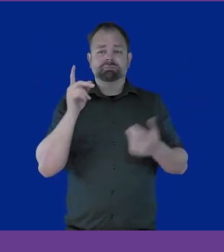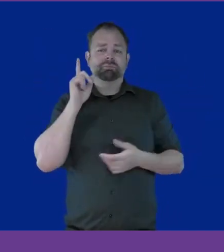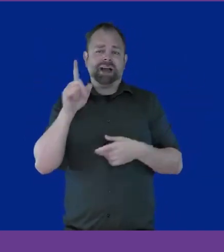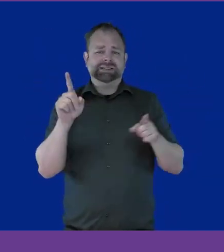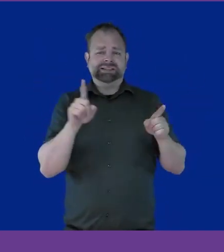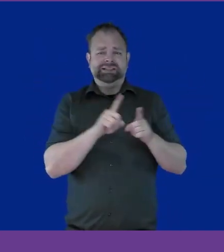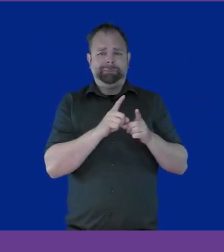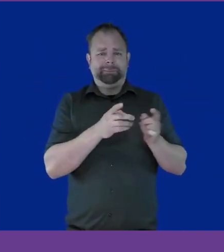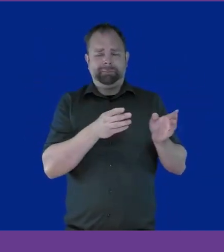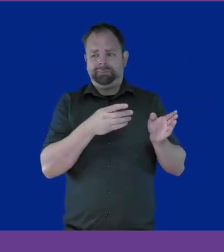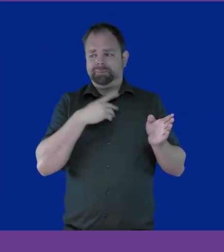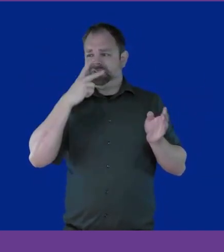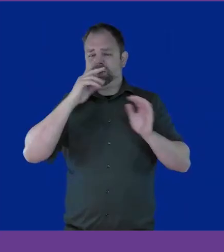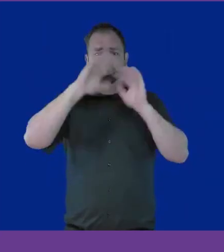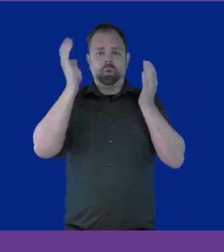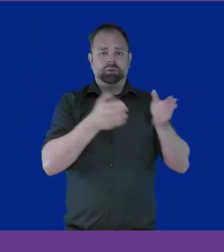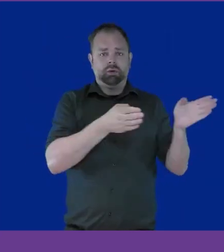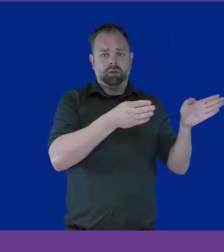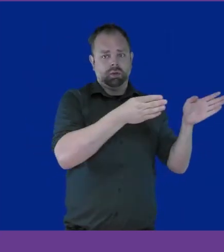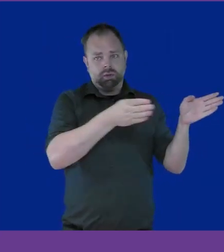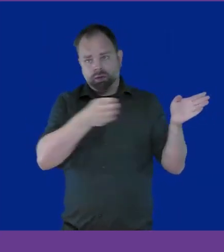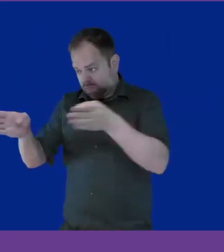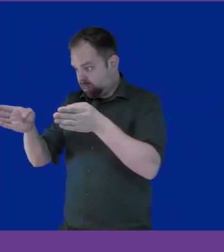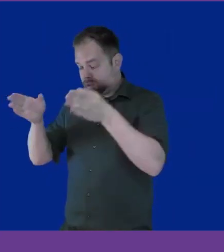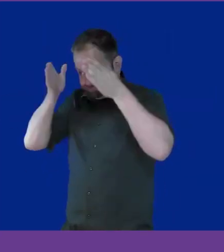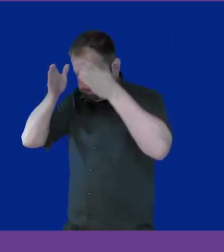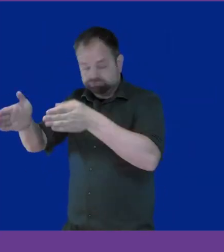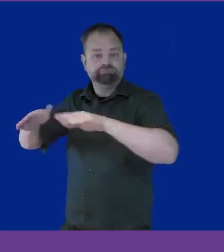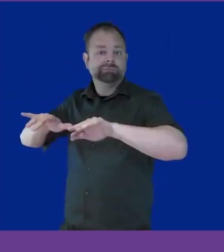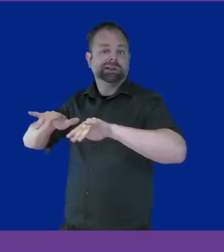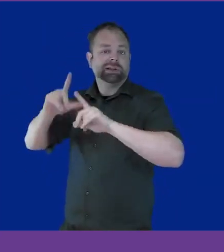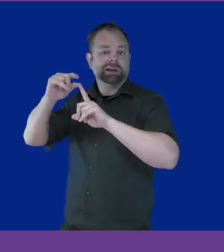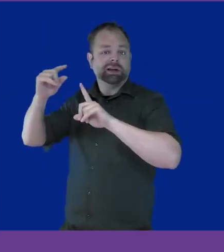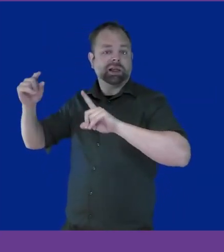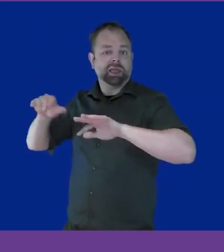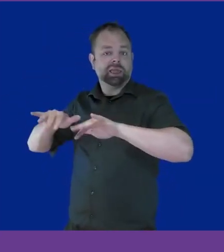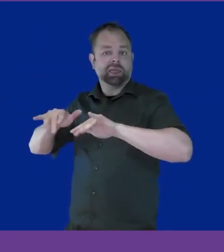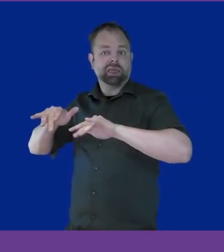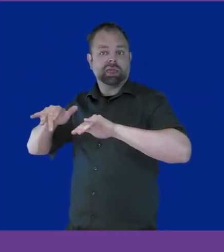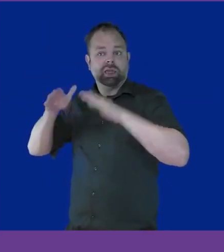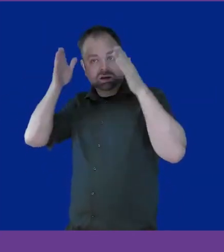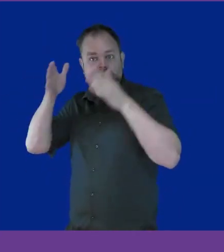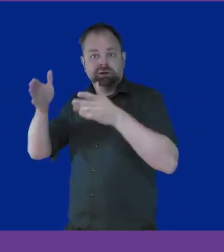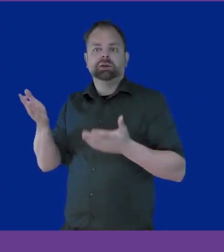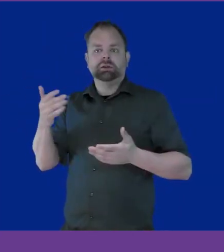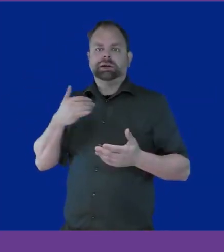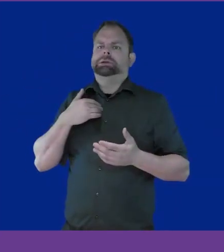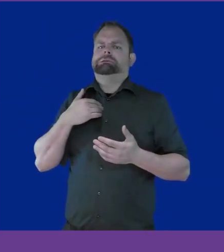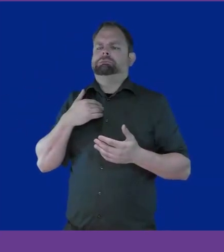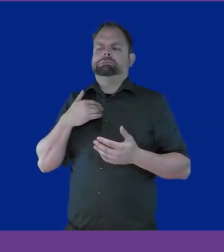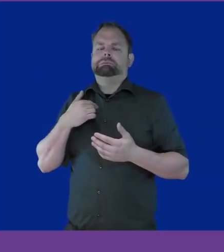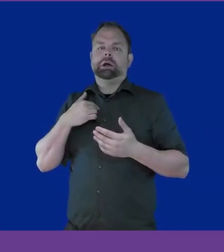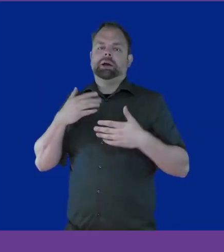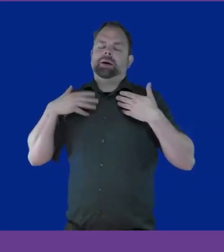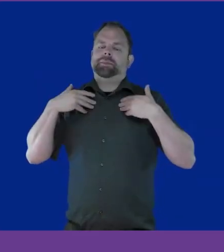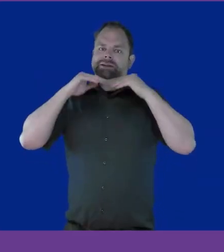So the important thing from our point of view is to make sure that accessibility is included from the start. It's part of the